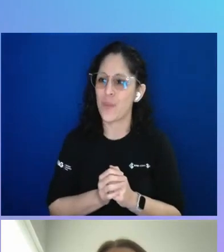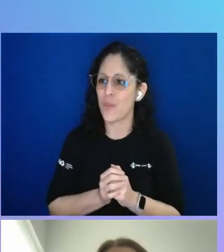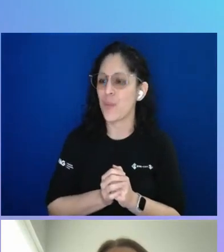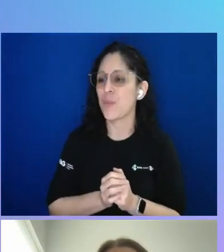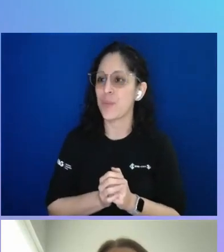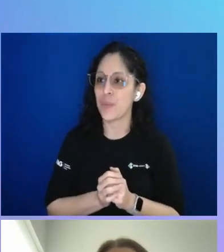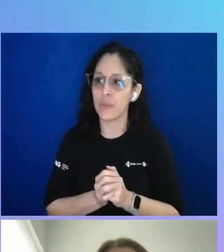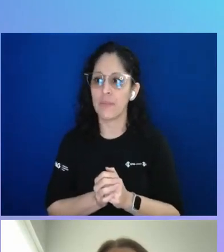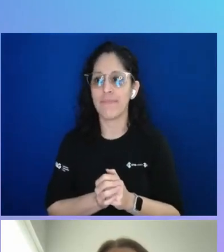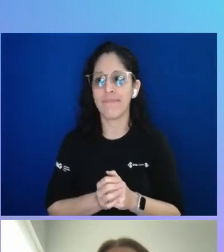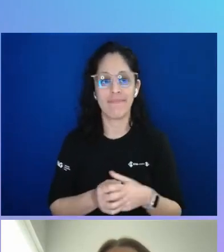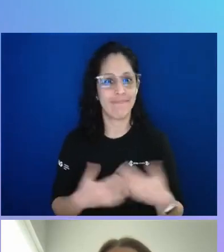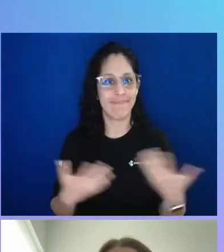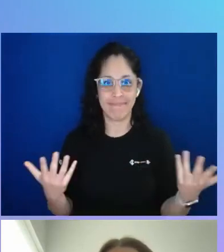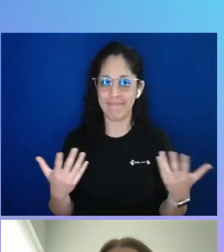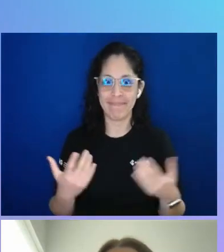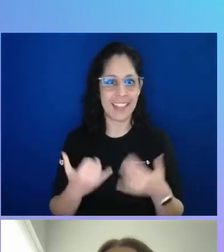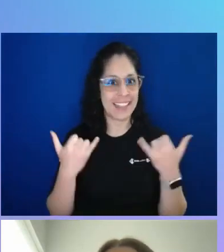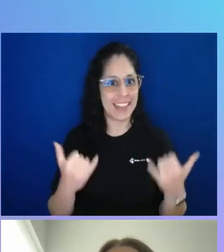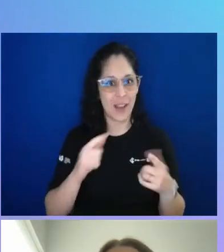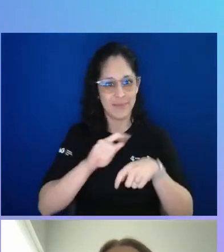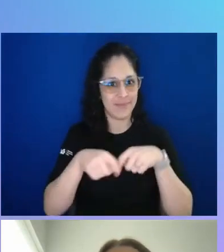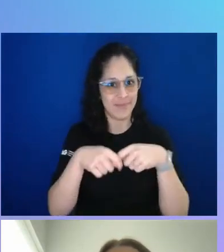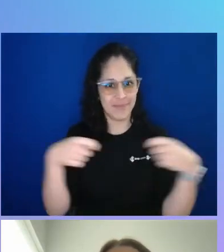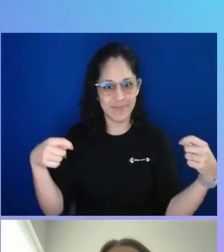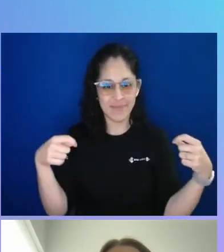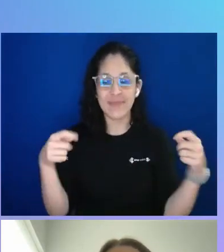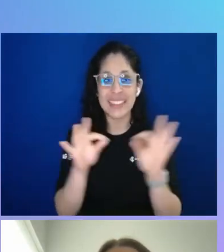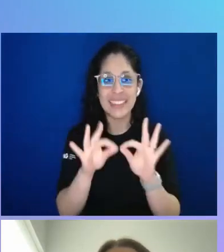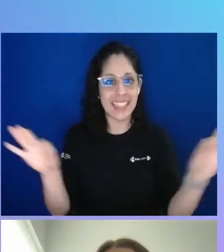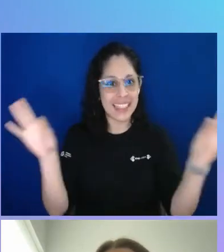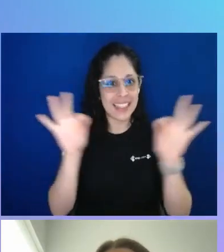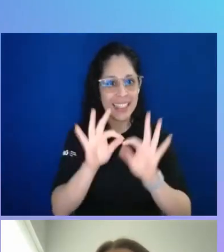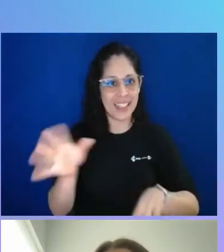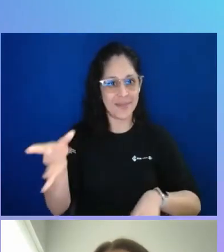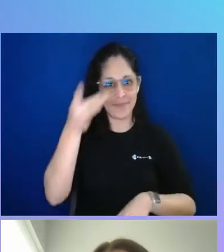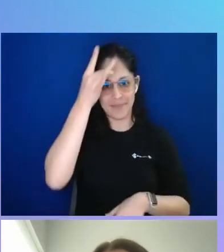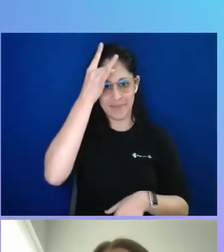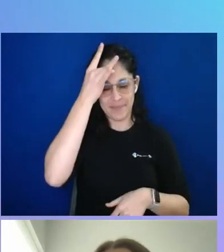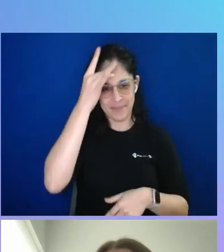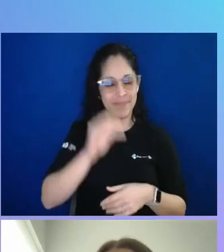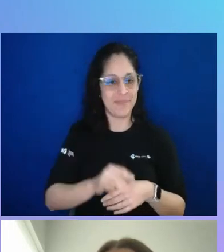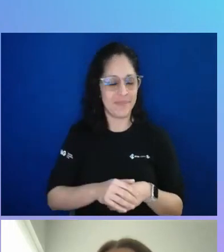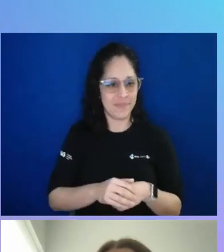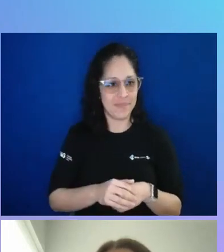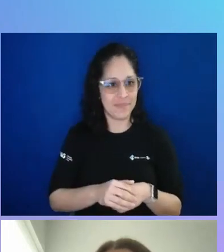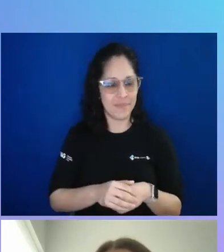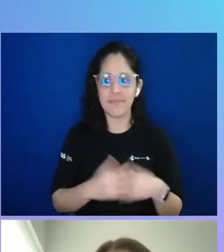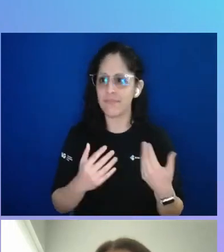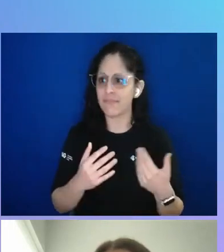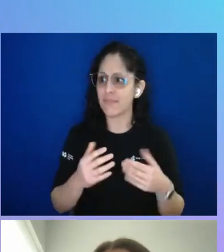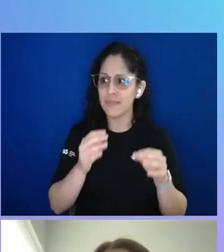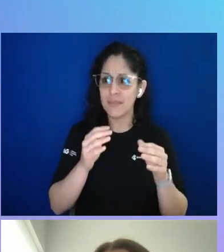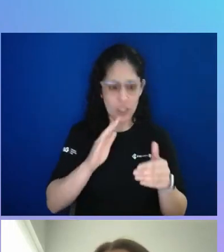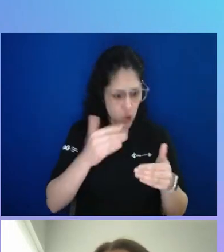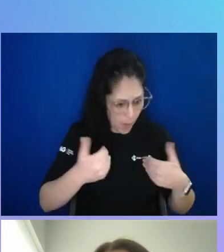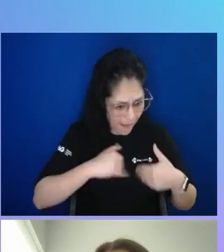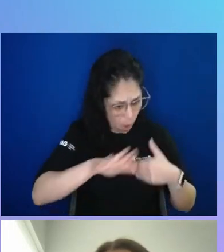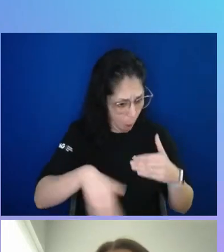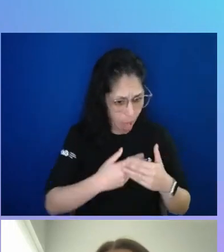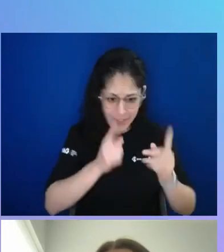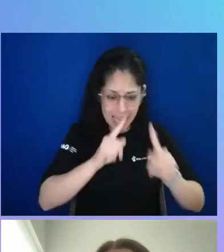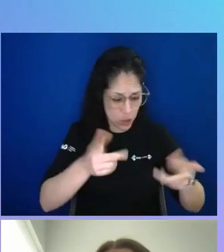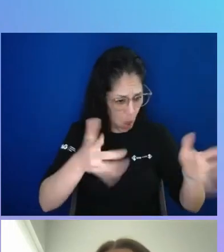Now I'm going to leave you with some key takeaways. So first, it's okay not to have all the answers. You can lean